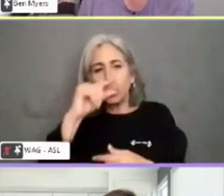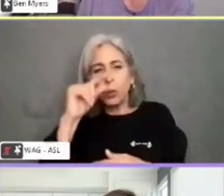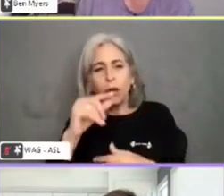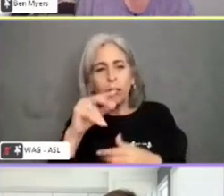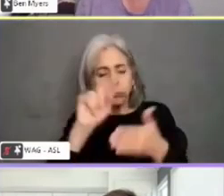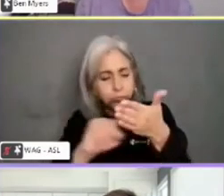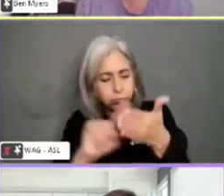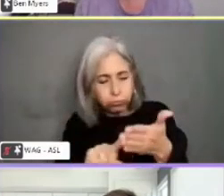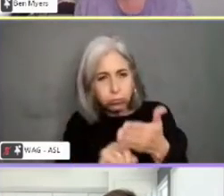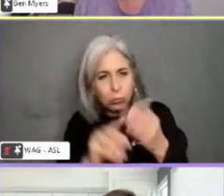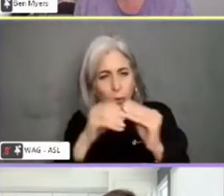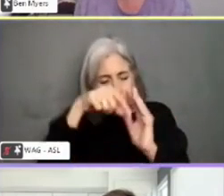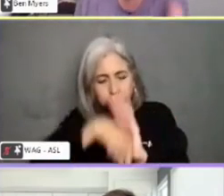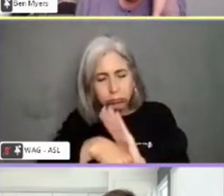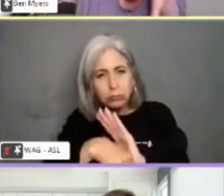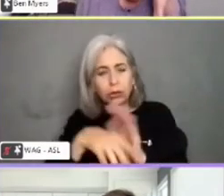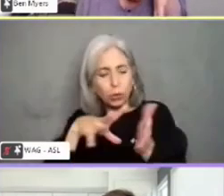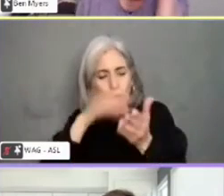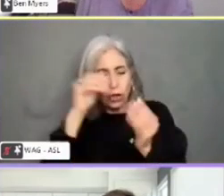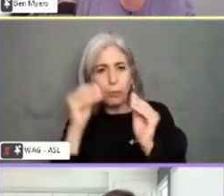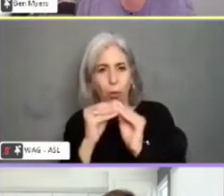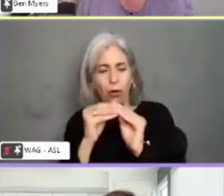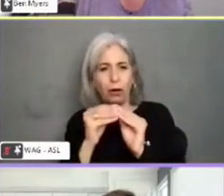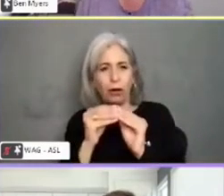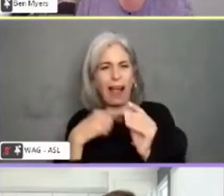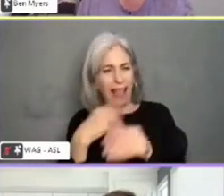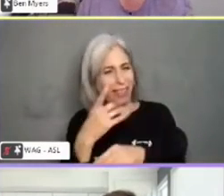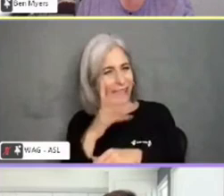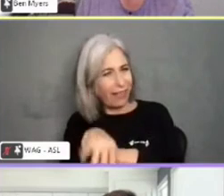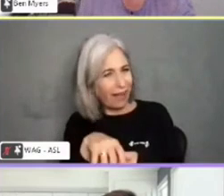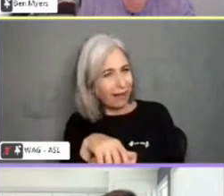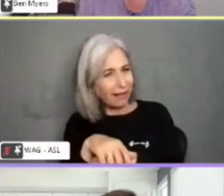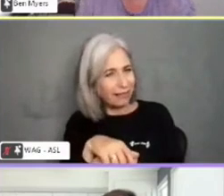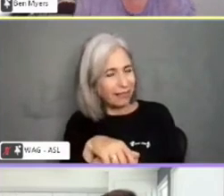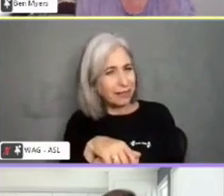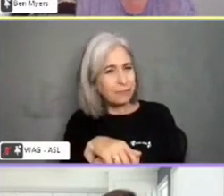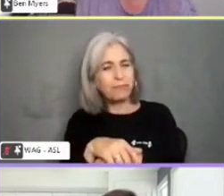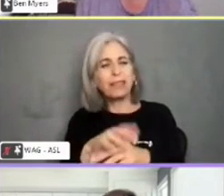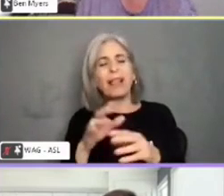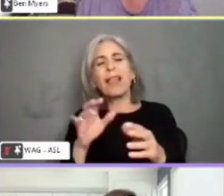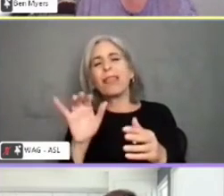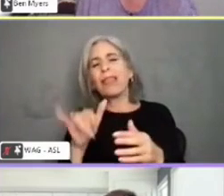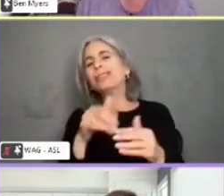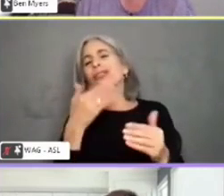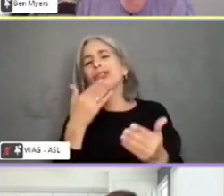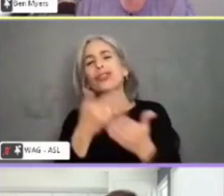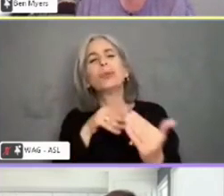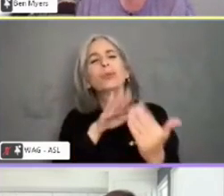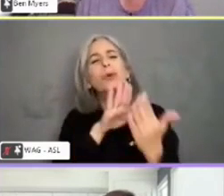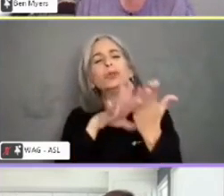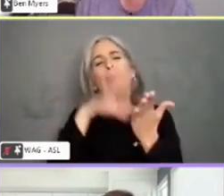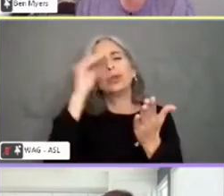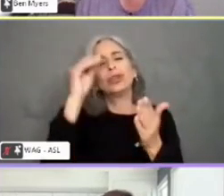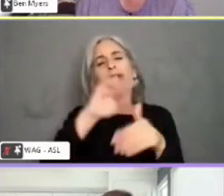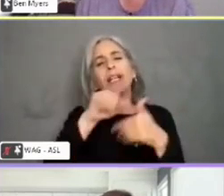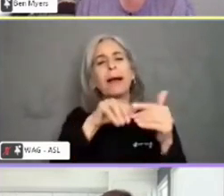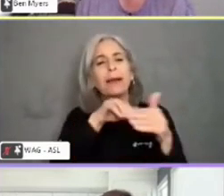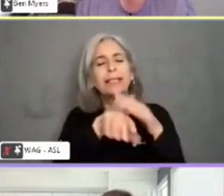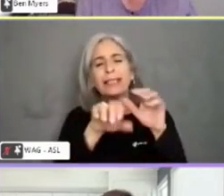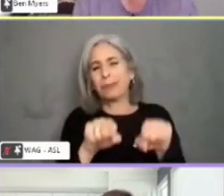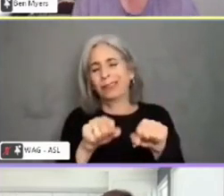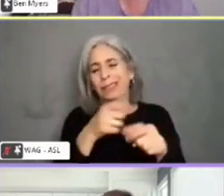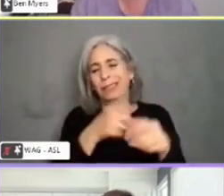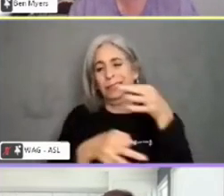into, further resources to learn more. And I do kind of like that as an iterative approach to learning accessibility, as opposed